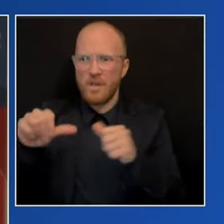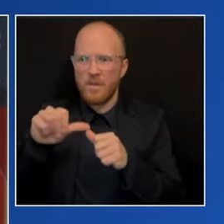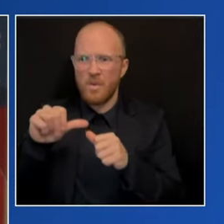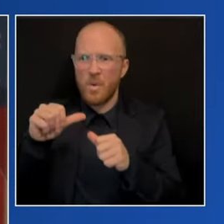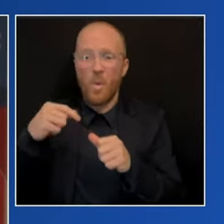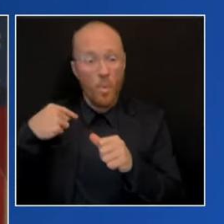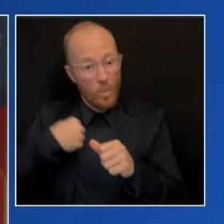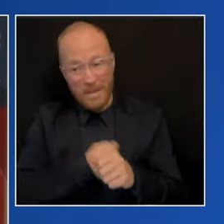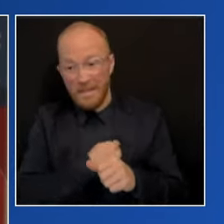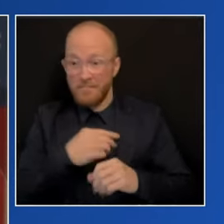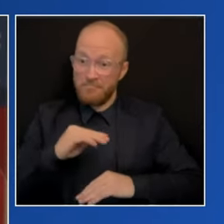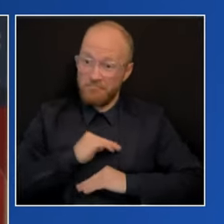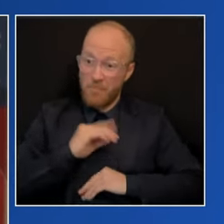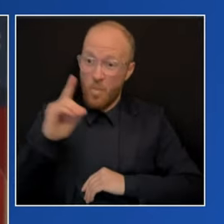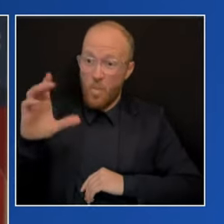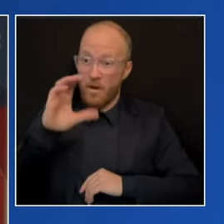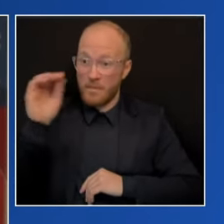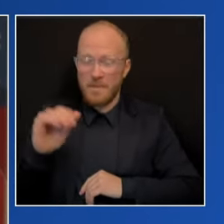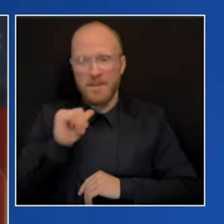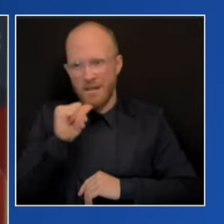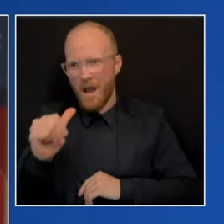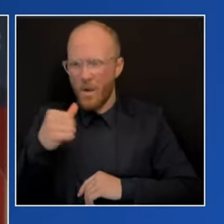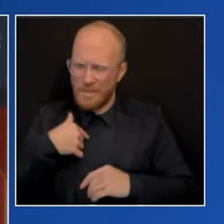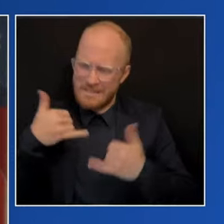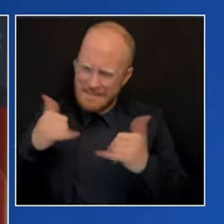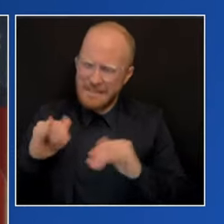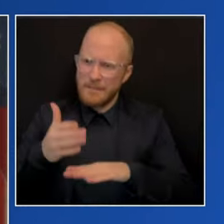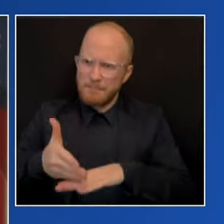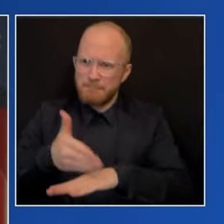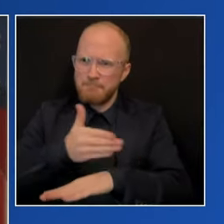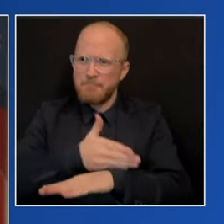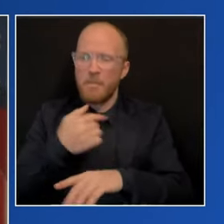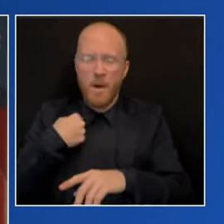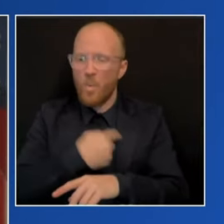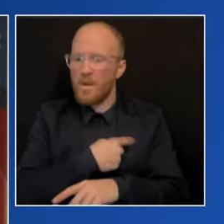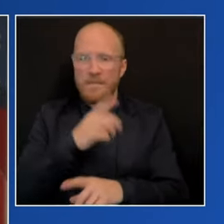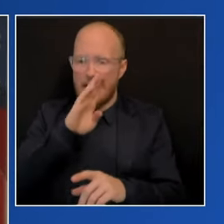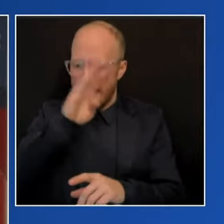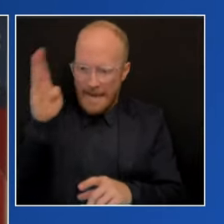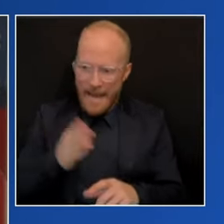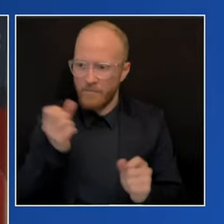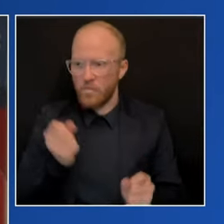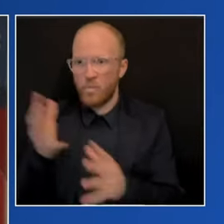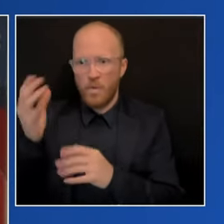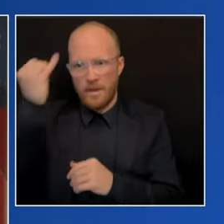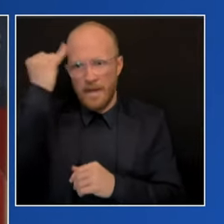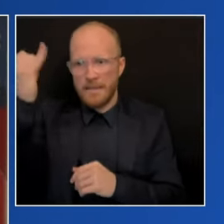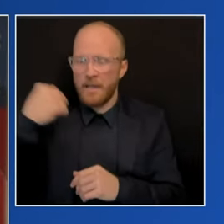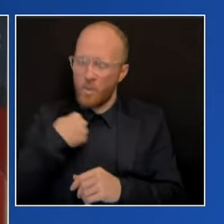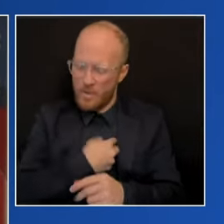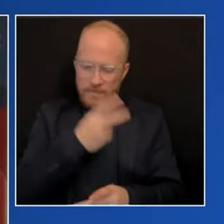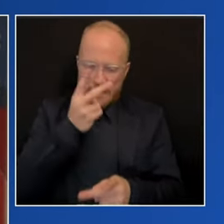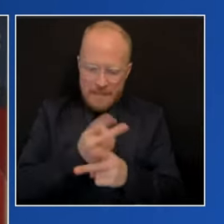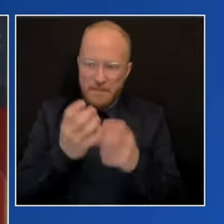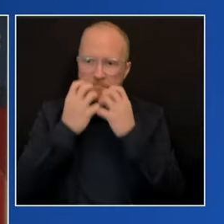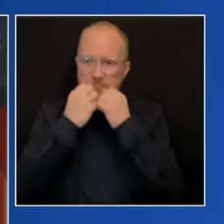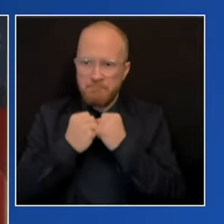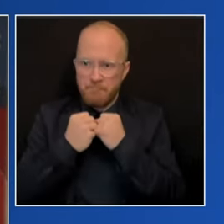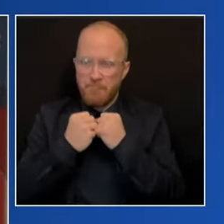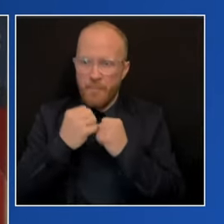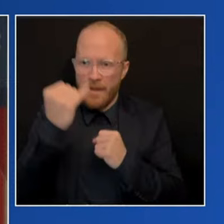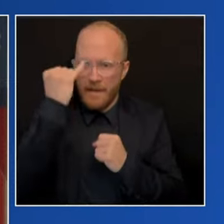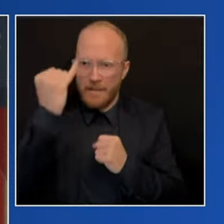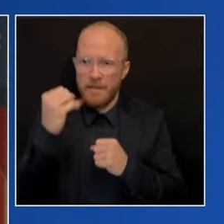go. But we've never walked away from the idea. We've never walked away from it before. And